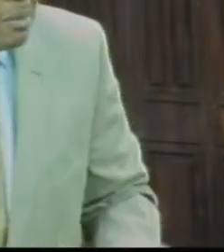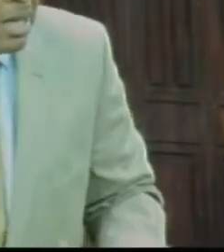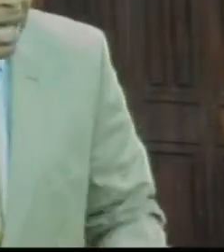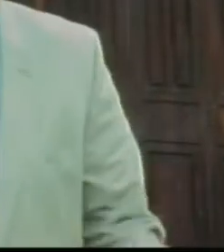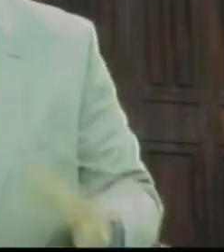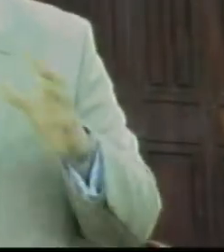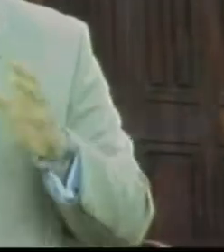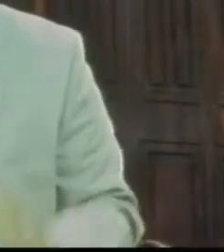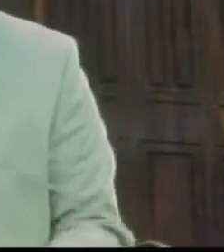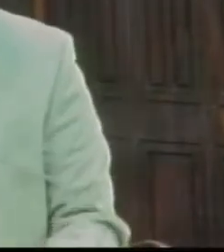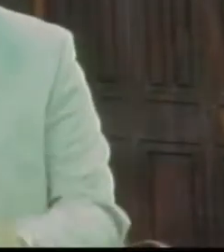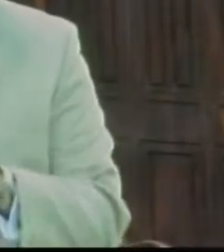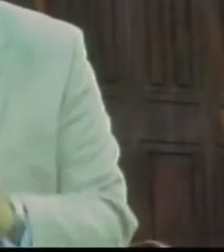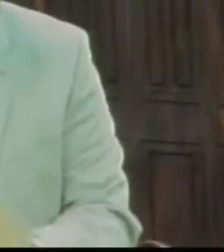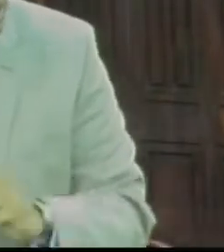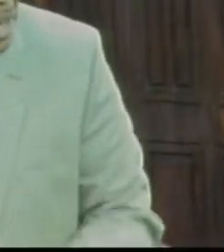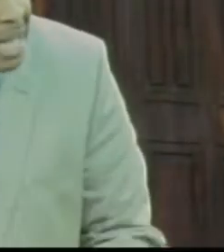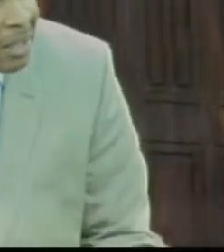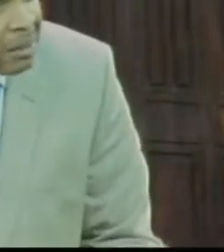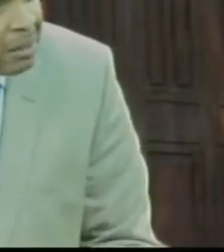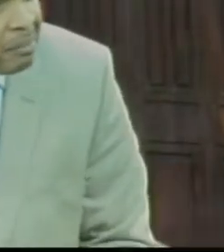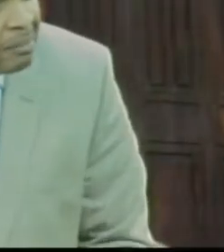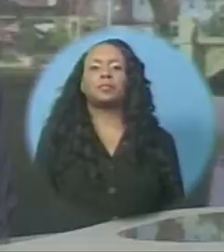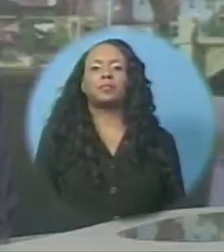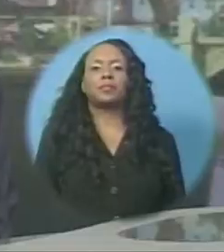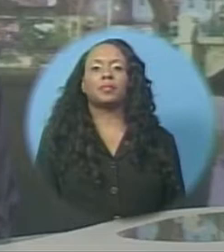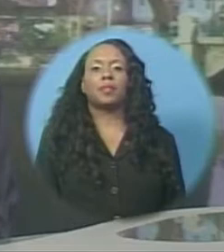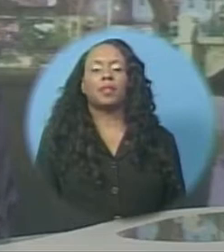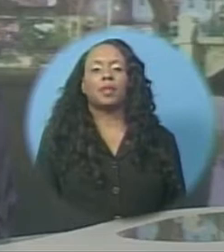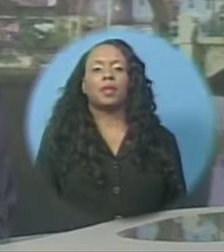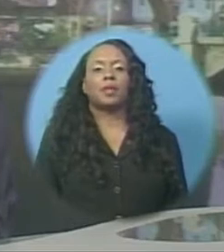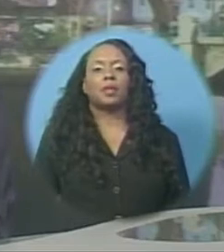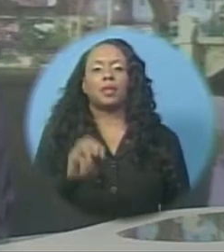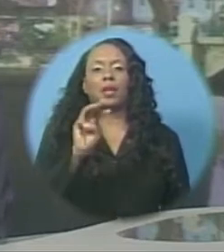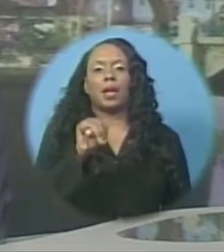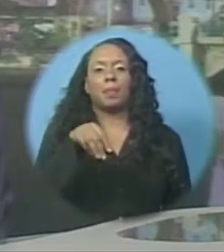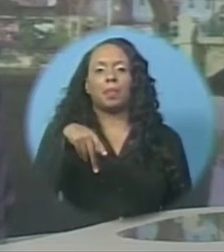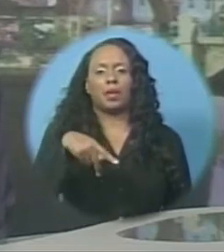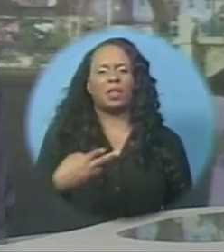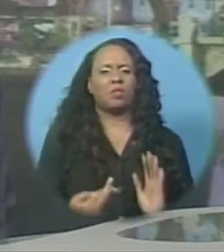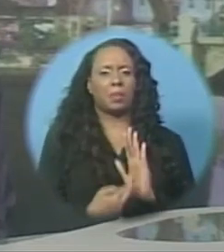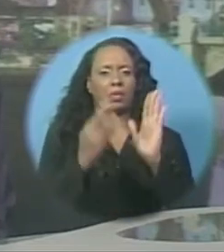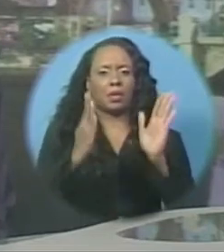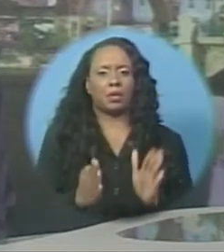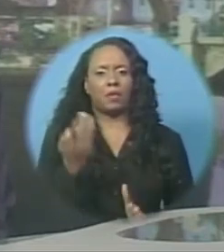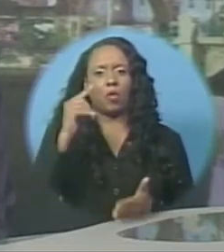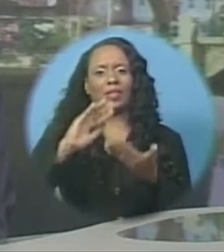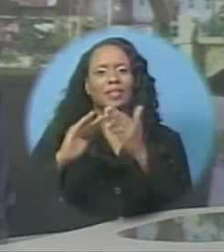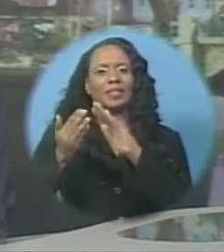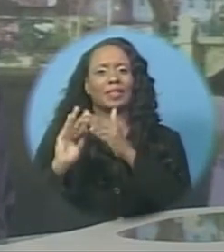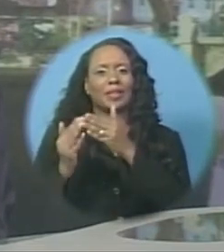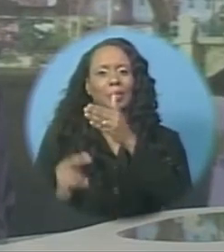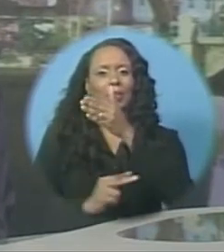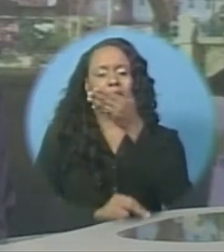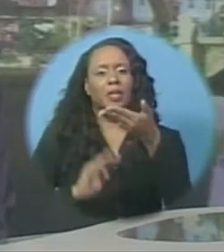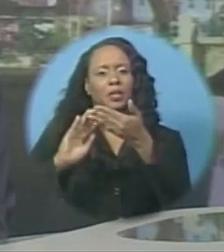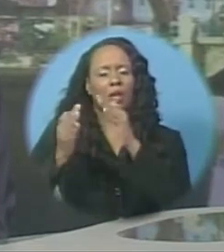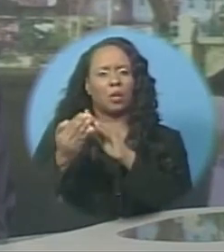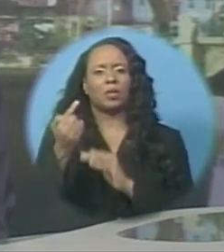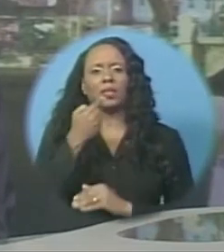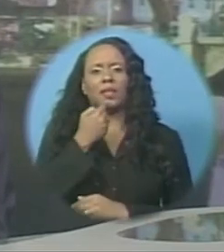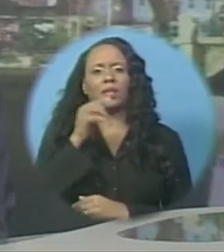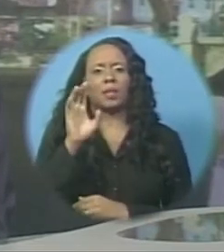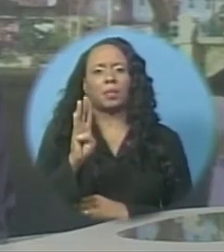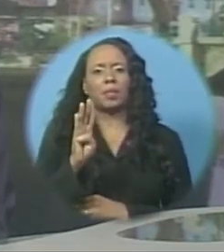come and the garbage is carried away. MP for the City of Bridgetown, Jeffrey Bostic, says the opposition Barbados